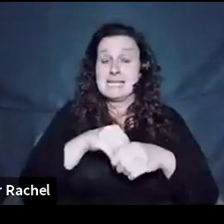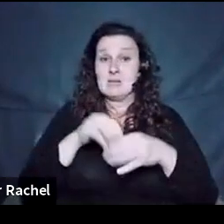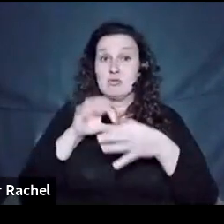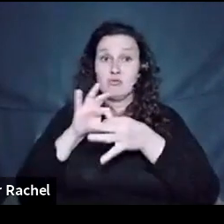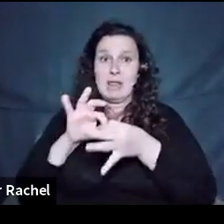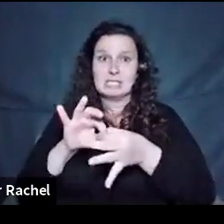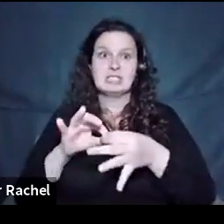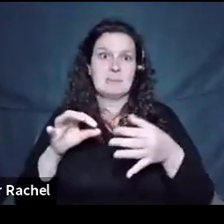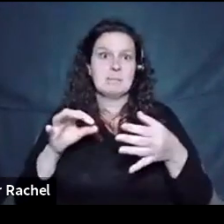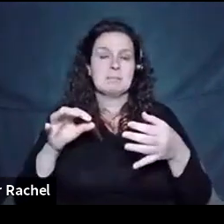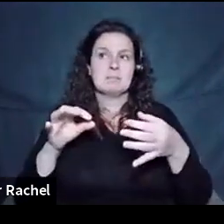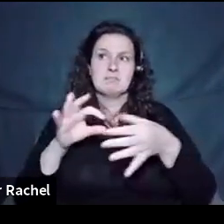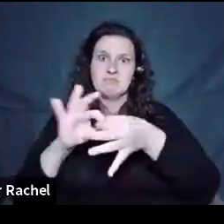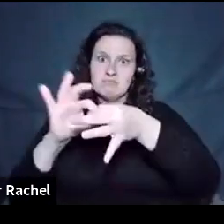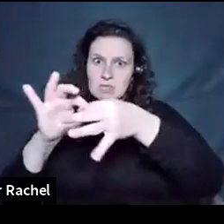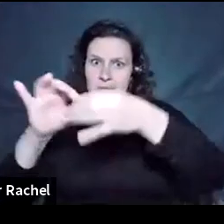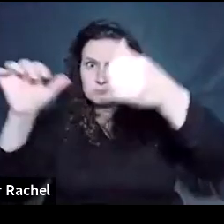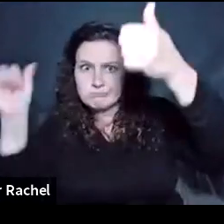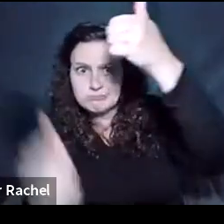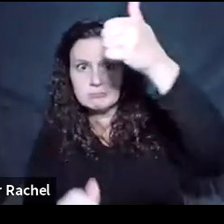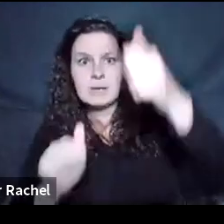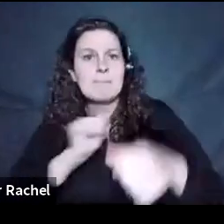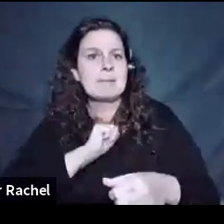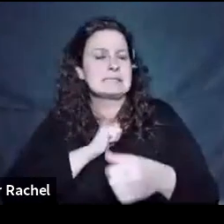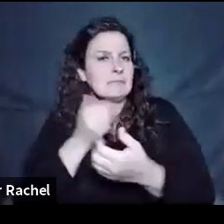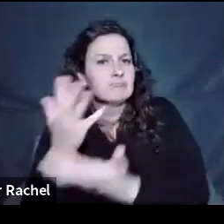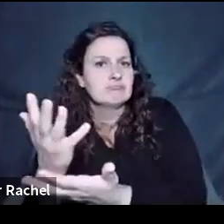of myself to him.